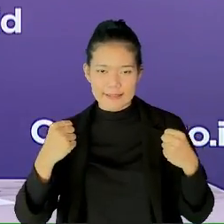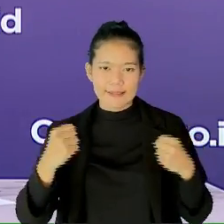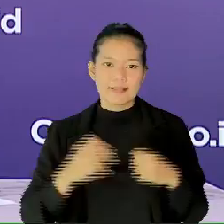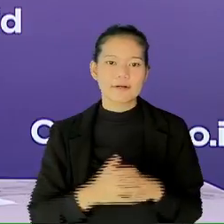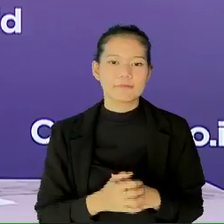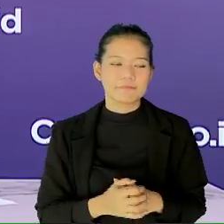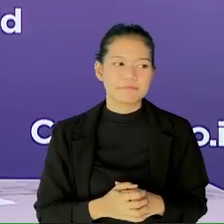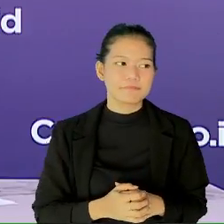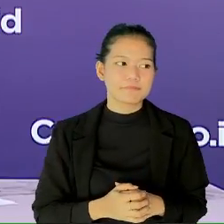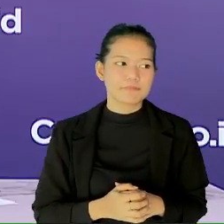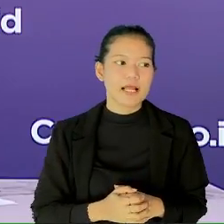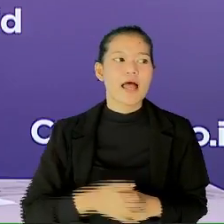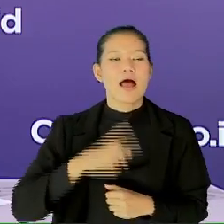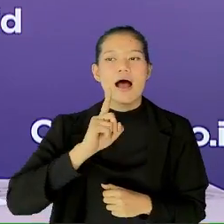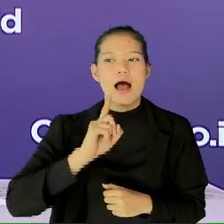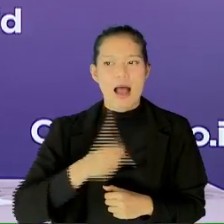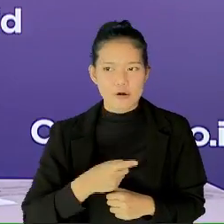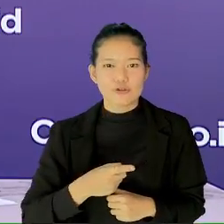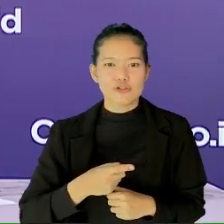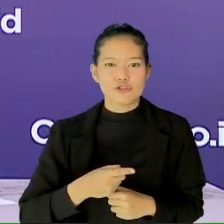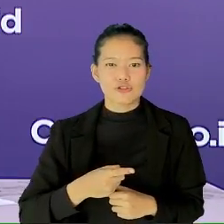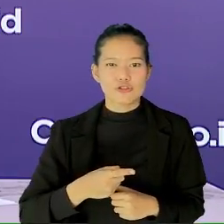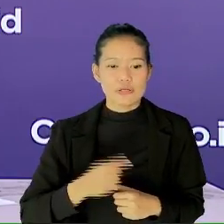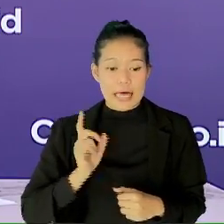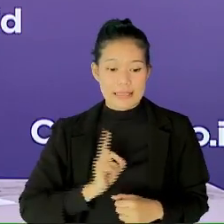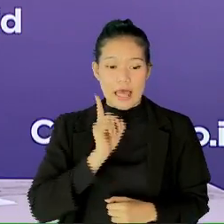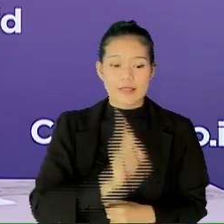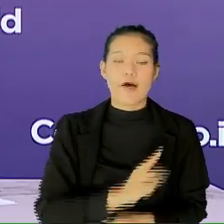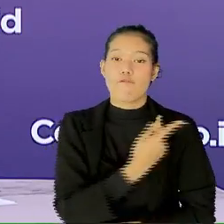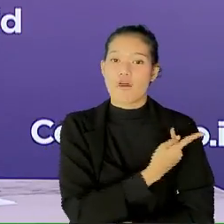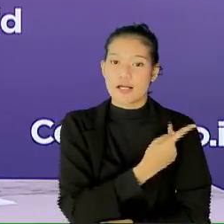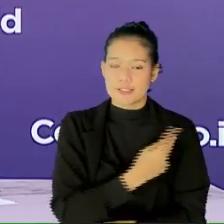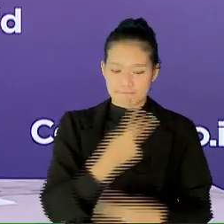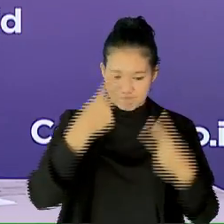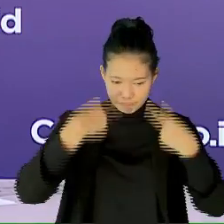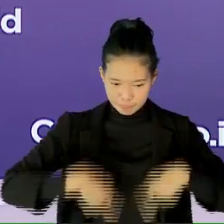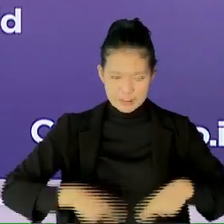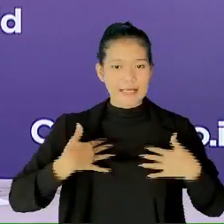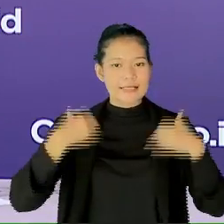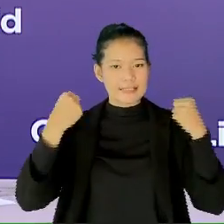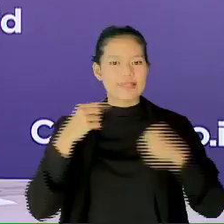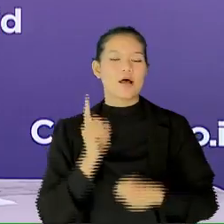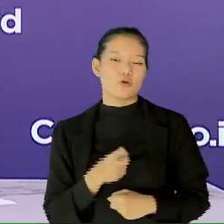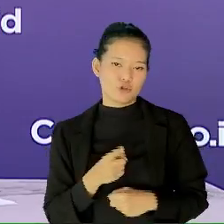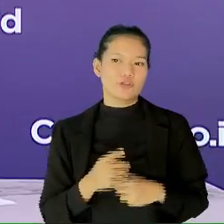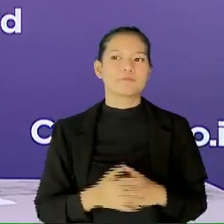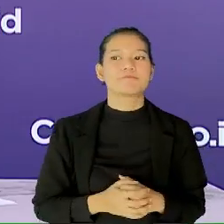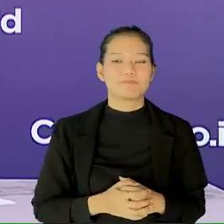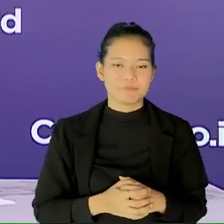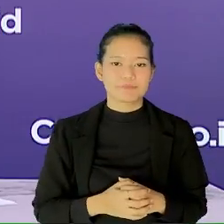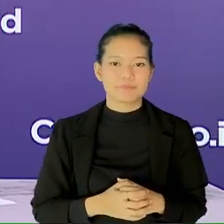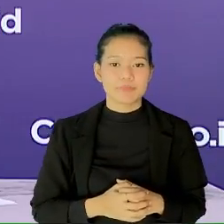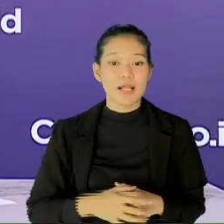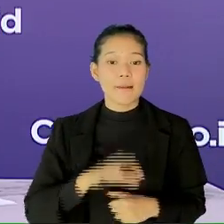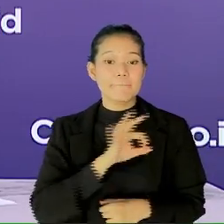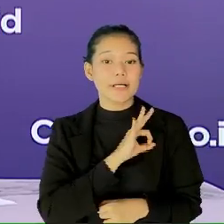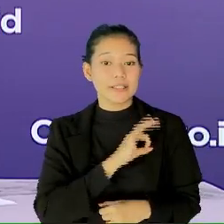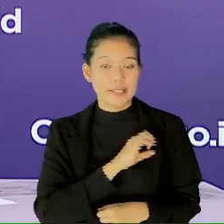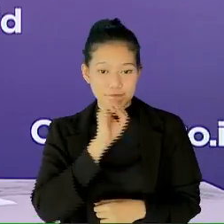health workers and must be in a fit condition to receive the vaccines. As directed by the